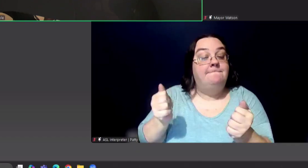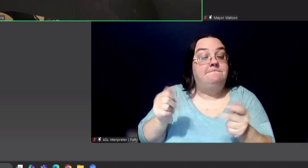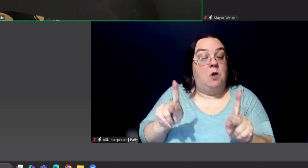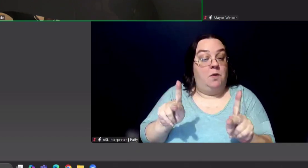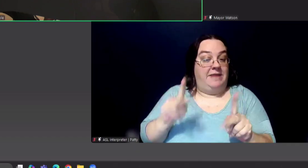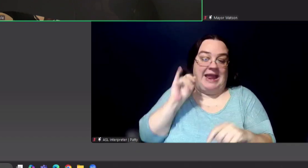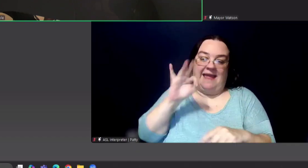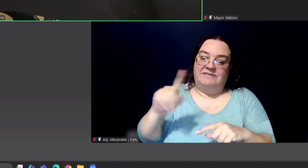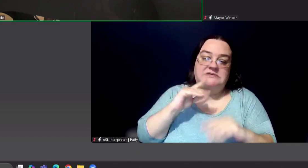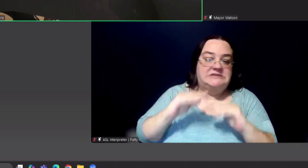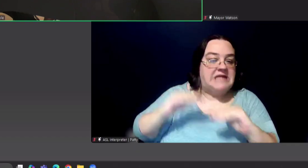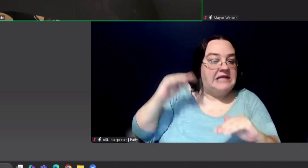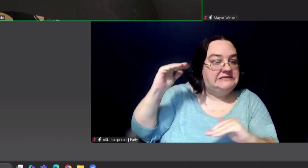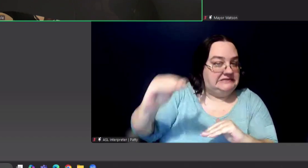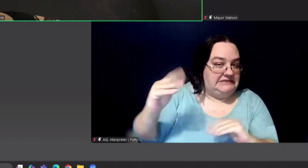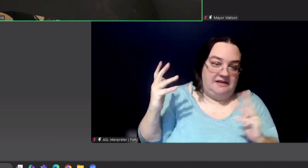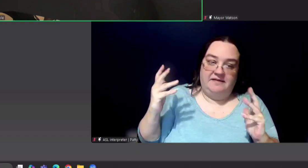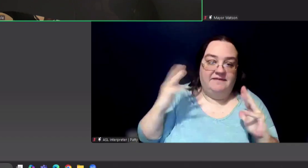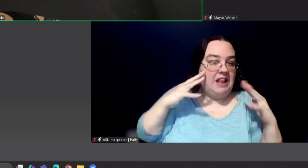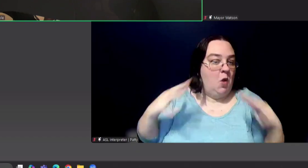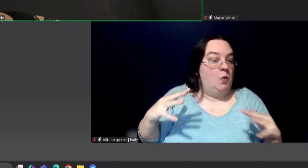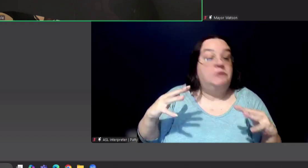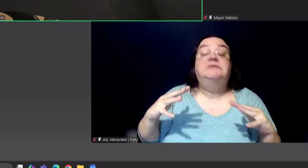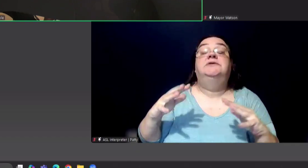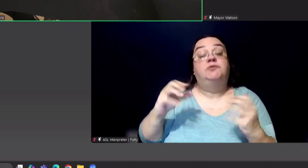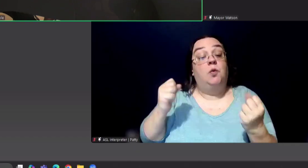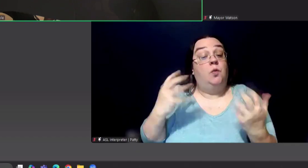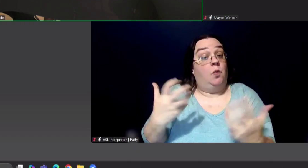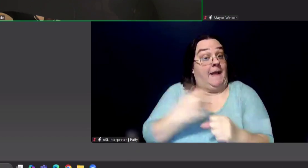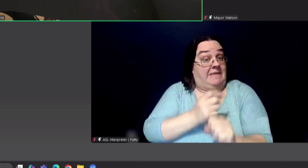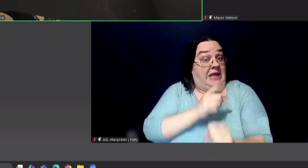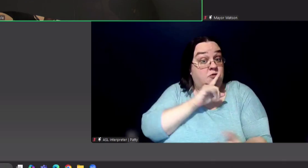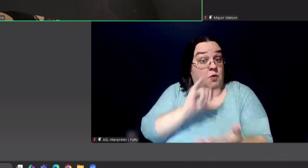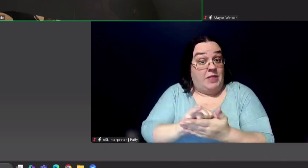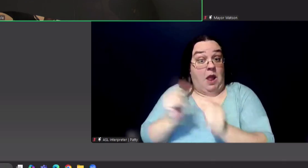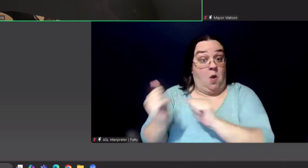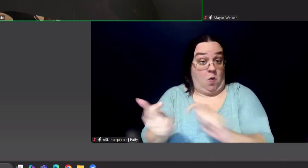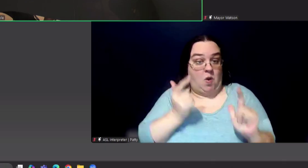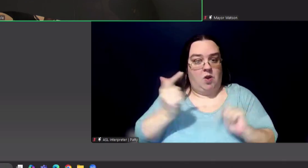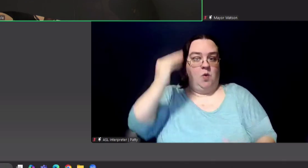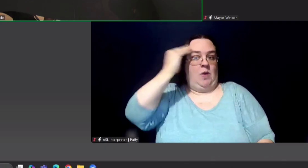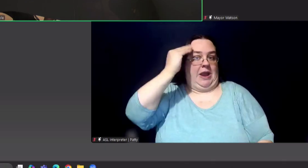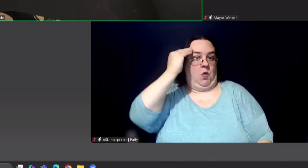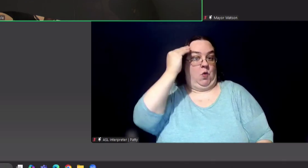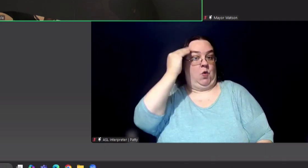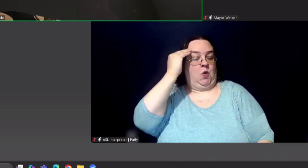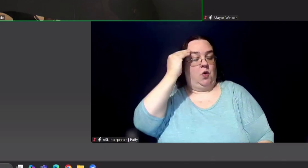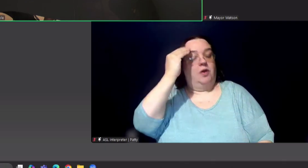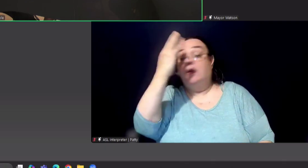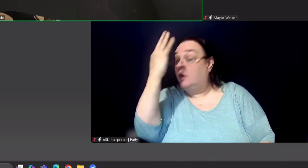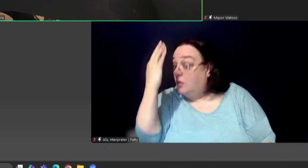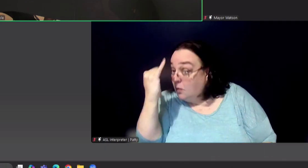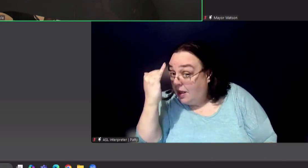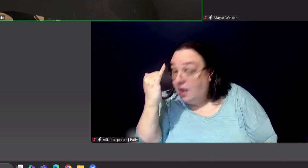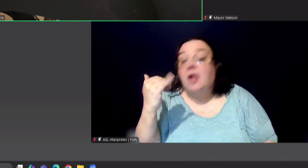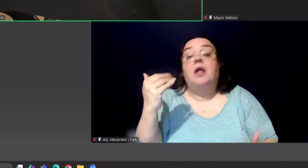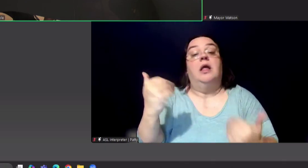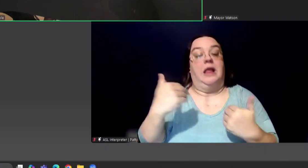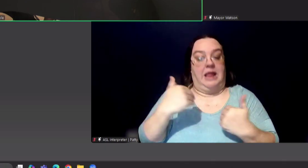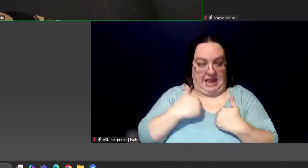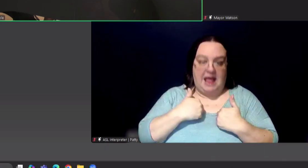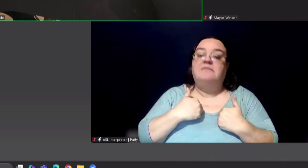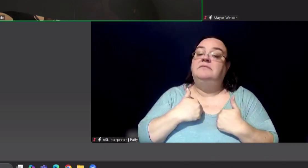excessive. So just wanted to make sure that you all are aware of that because we have received a few